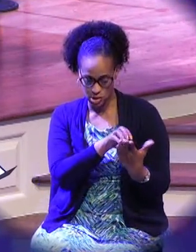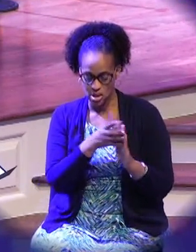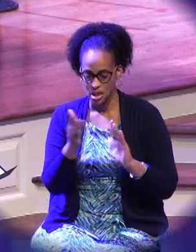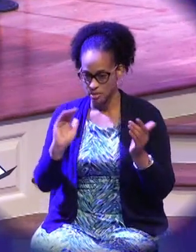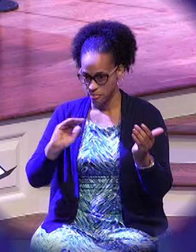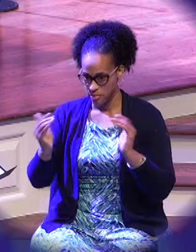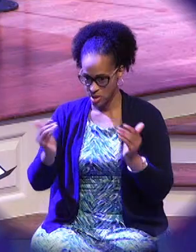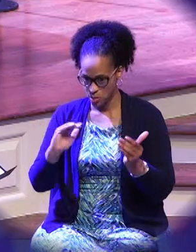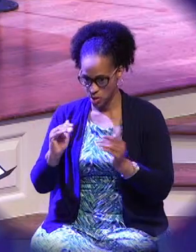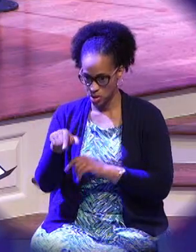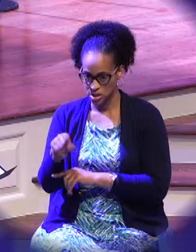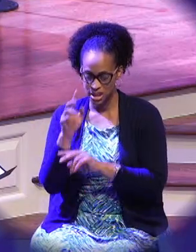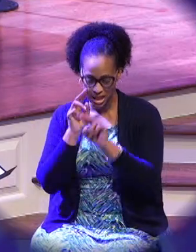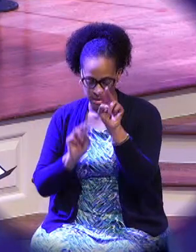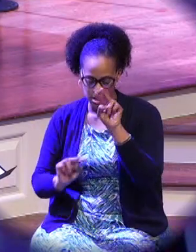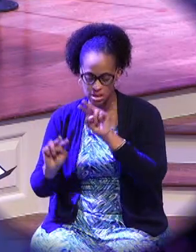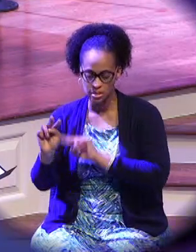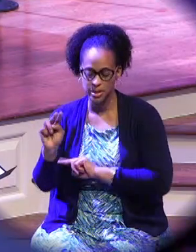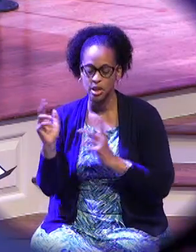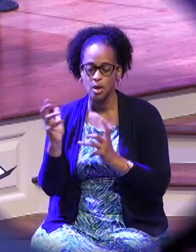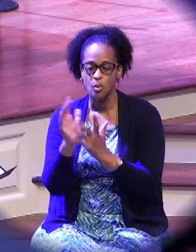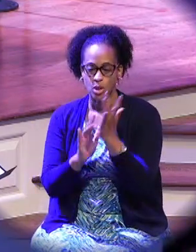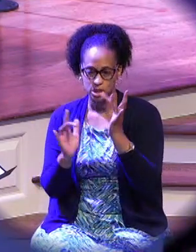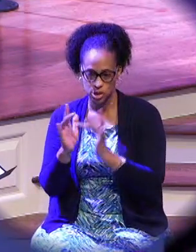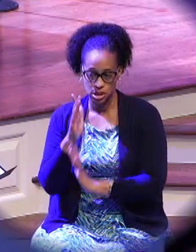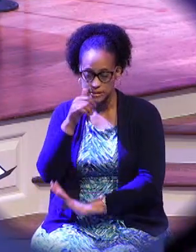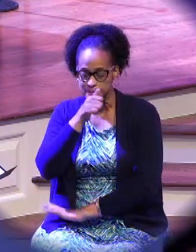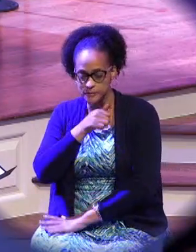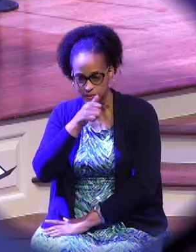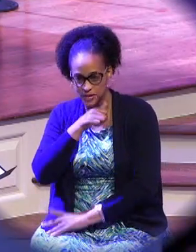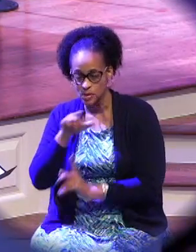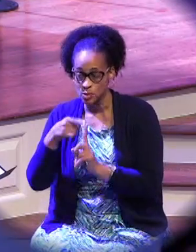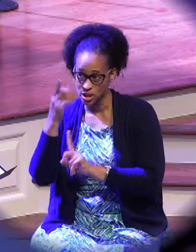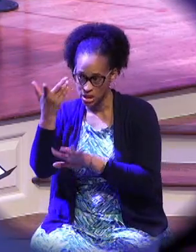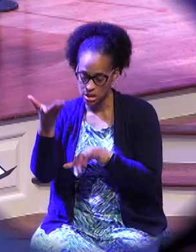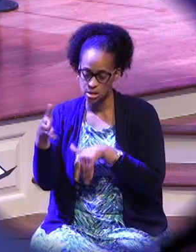mirrors and anticipates what Jesus went through when he